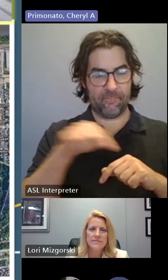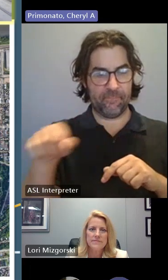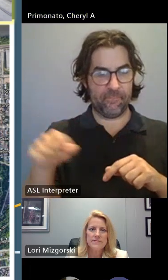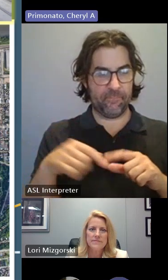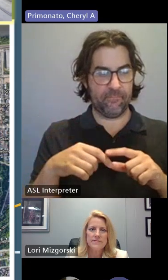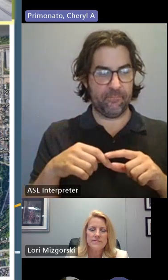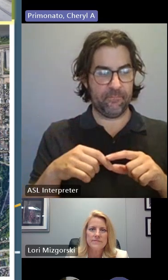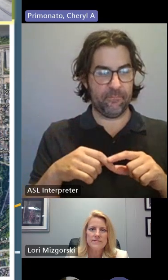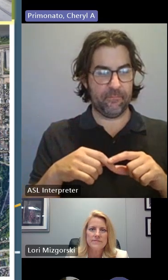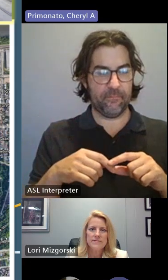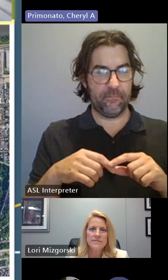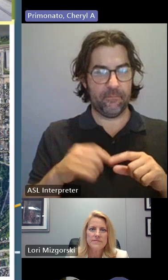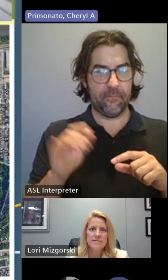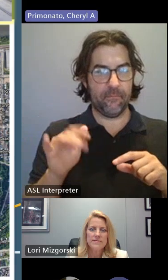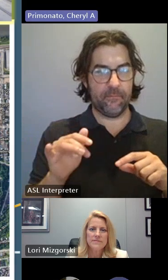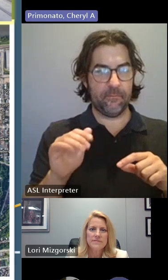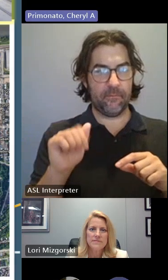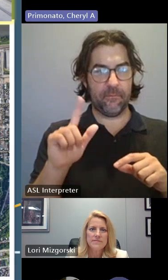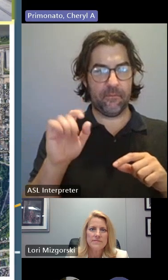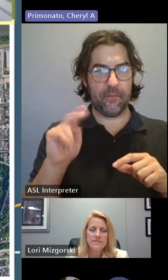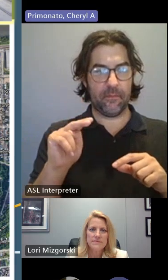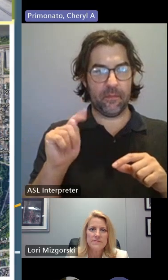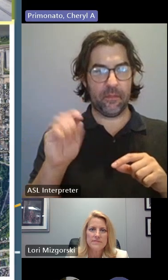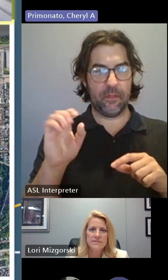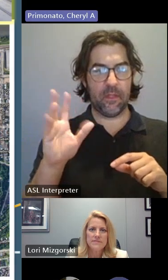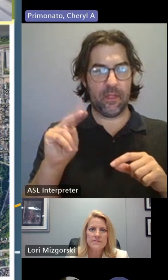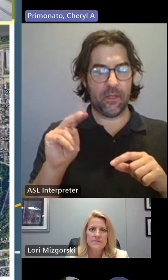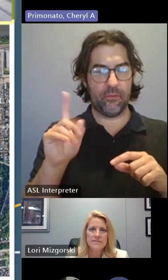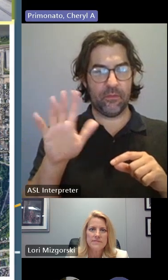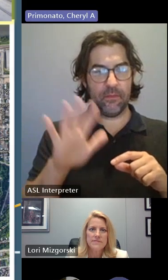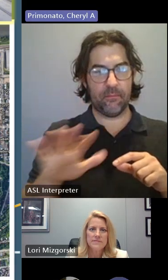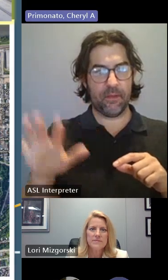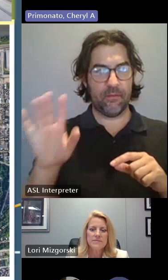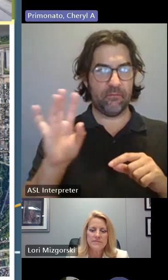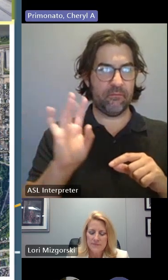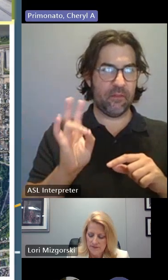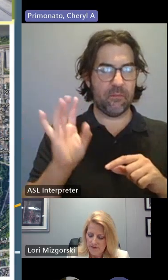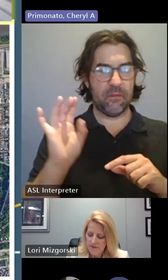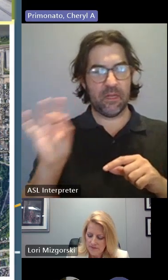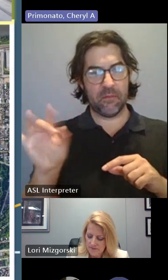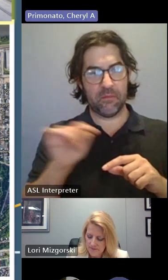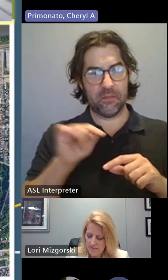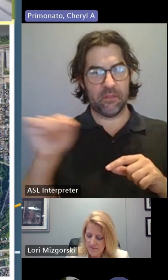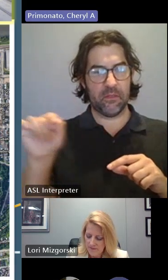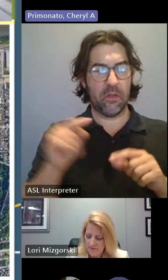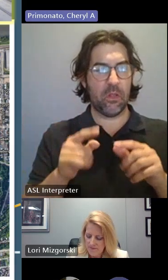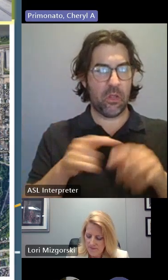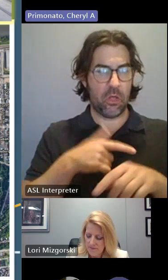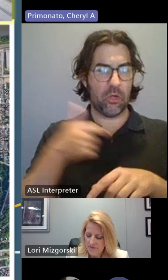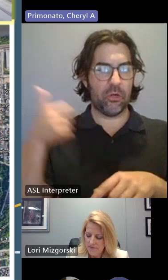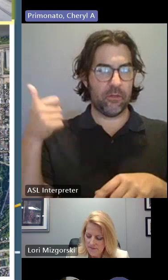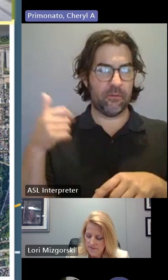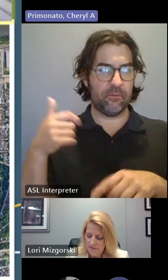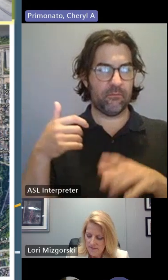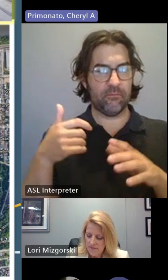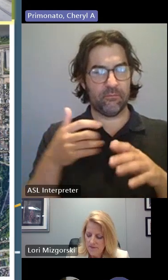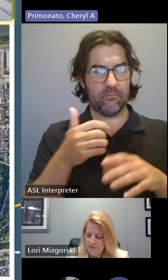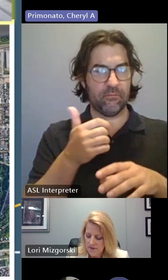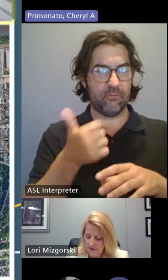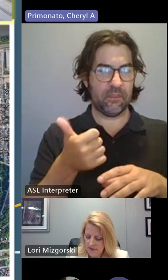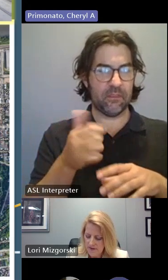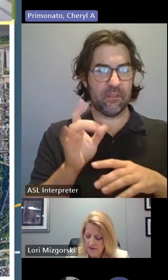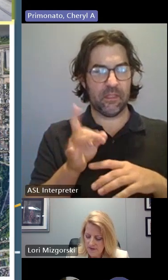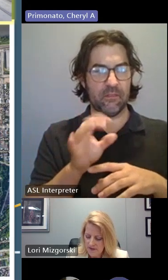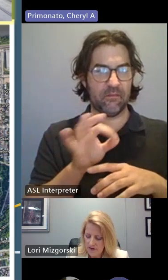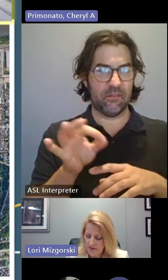there. And that the Allentown, up and over Allentown, is about 7 to 8 minutes longer. So 8 to 9 minutes or